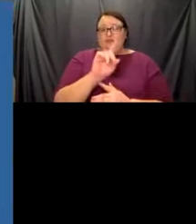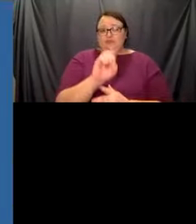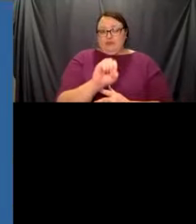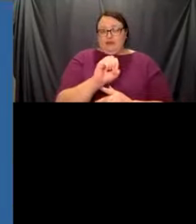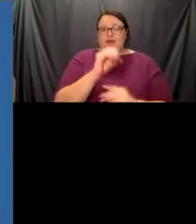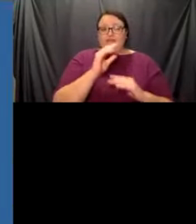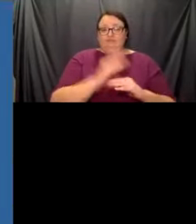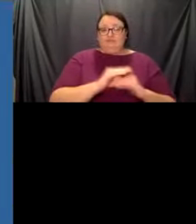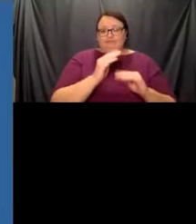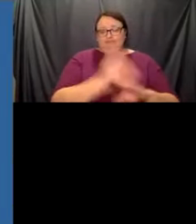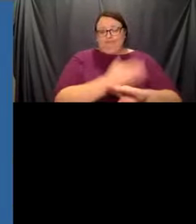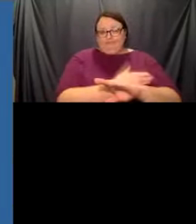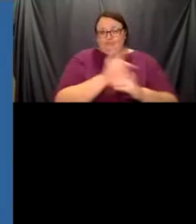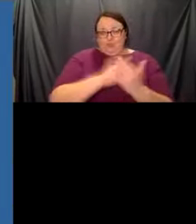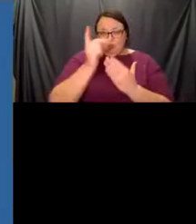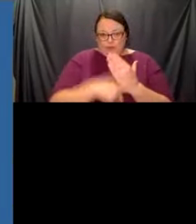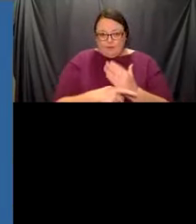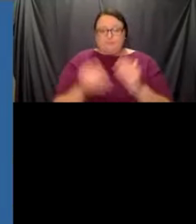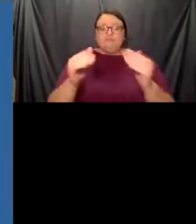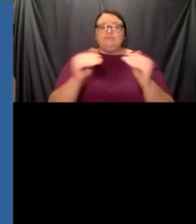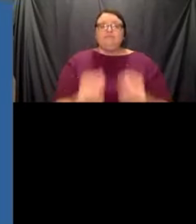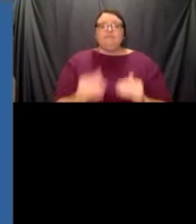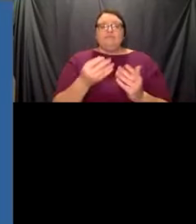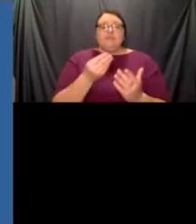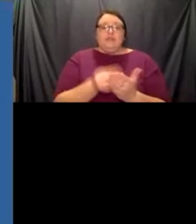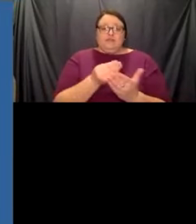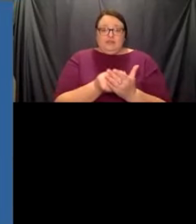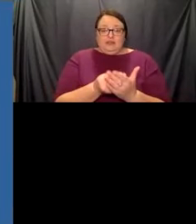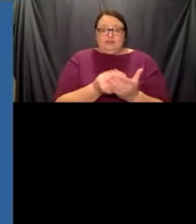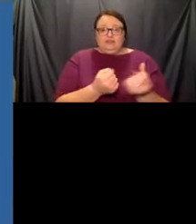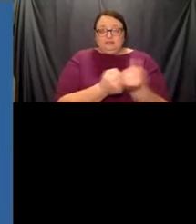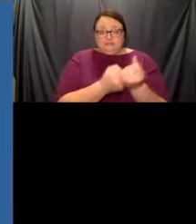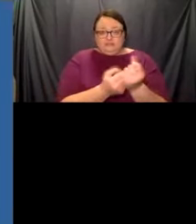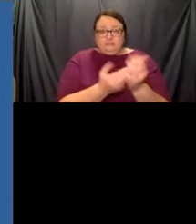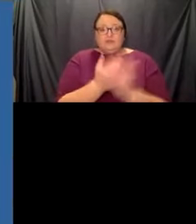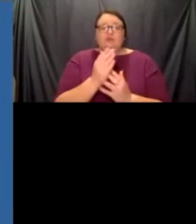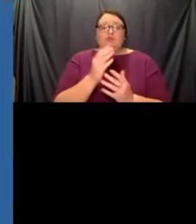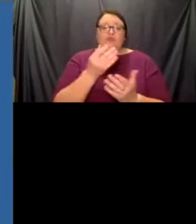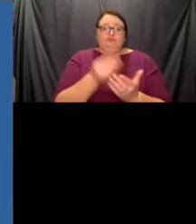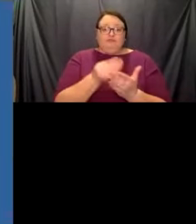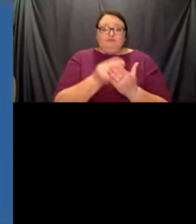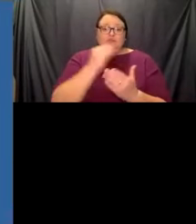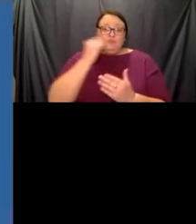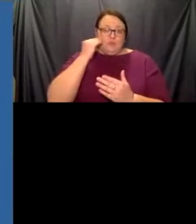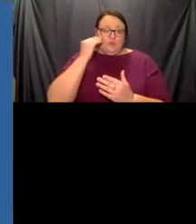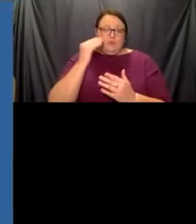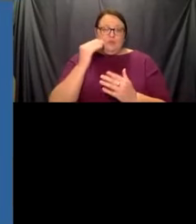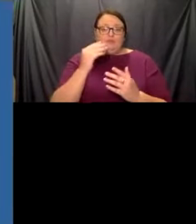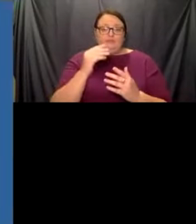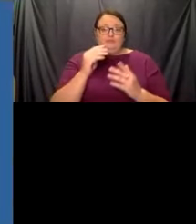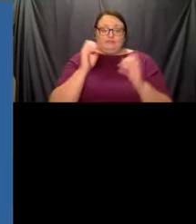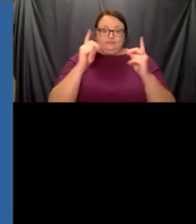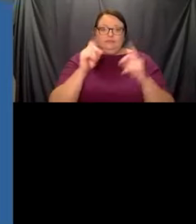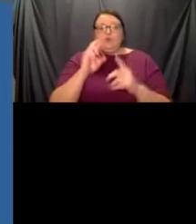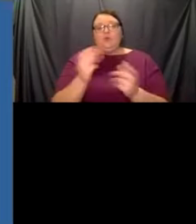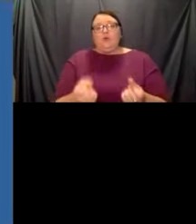received financing for the purchase of a home through the home buyer financing program, or the number of people impacted by an infrastructure